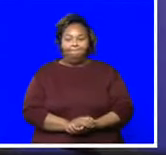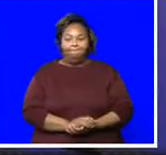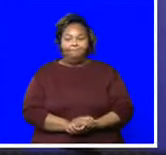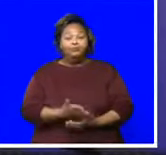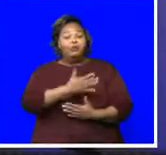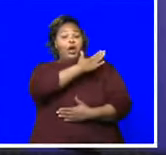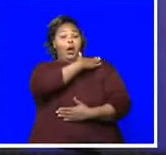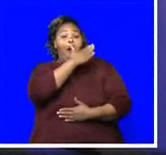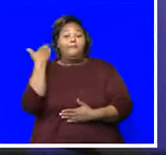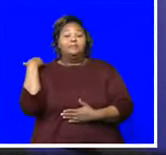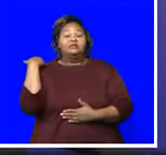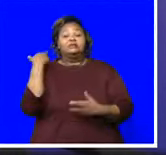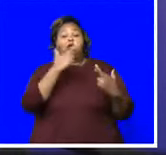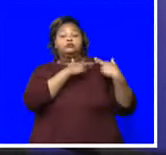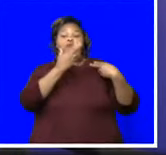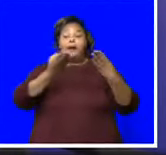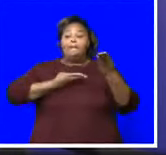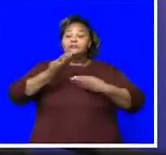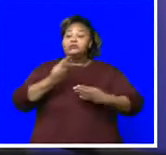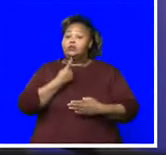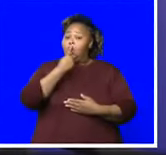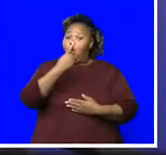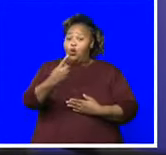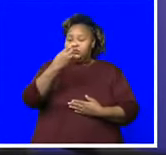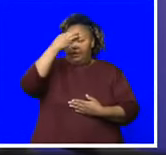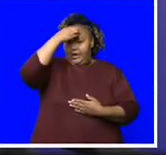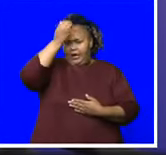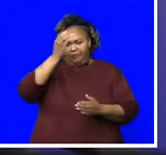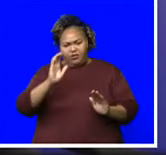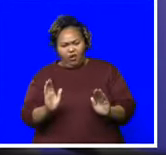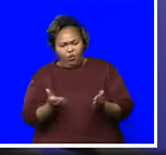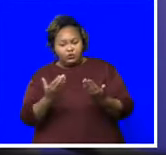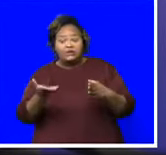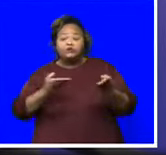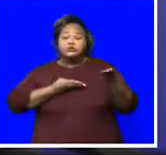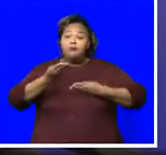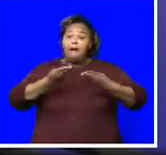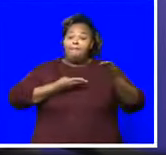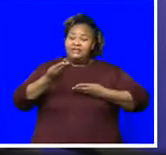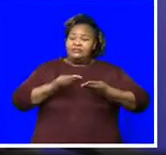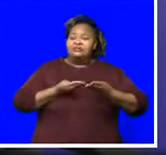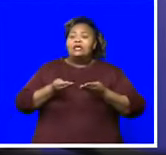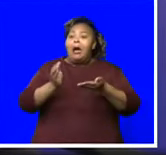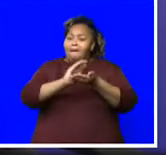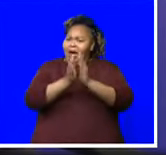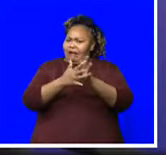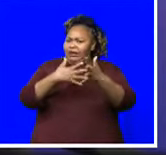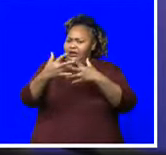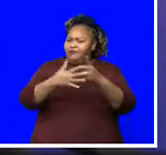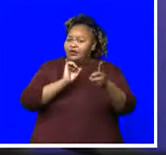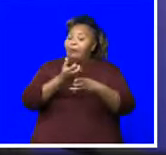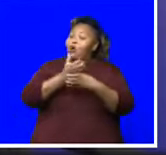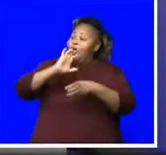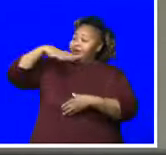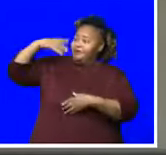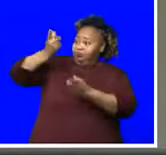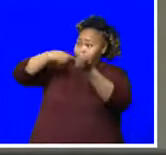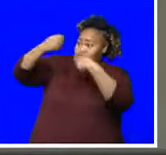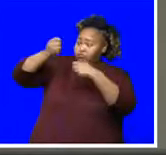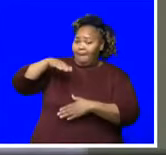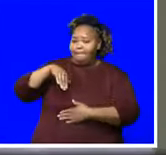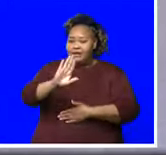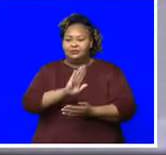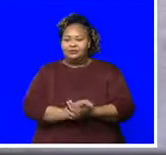Indunayi tema business inekuthengisela namanqoba khumalo yithi uhulumende uyakukhutsata ukuthi ingapane ikhicitele kuthengisa kulamanye emave.